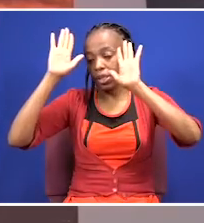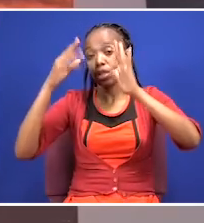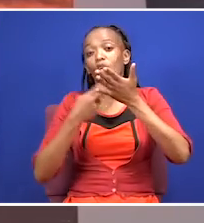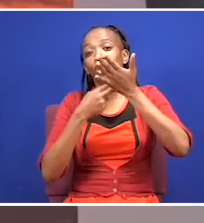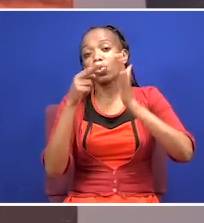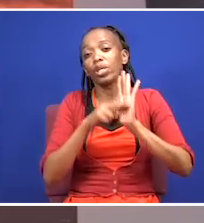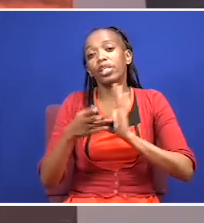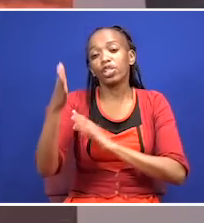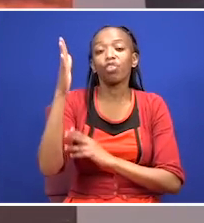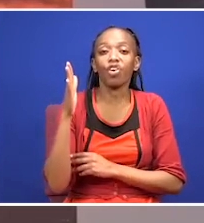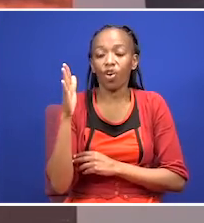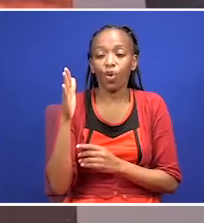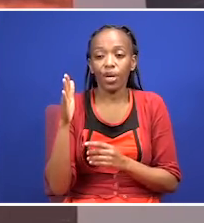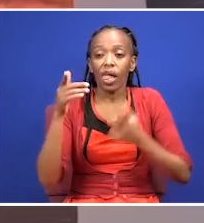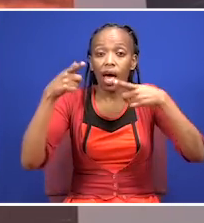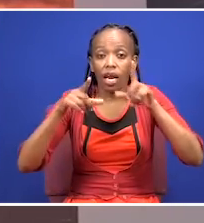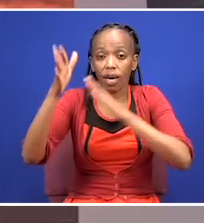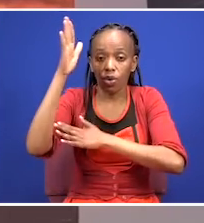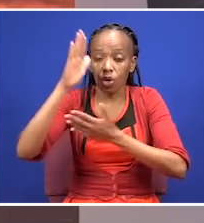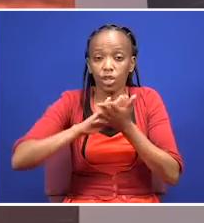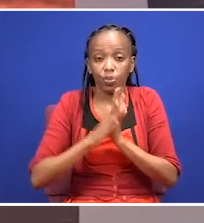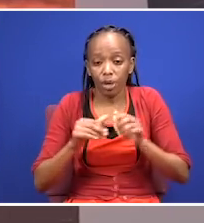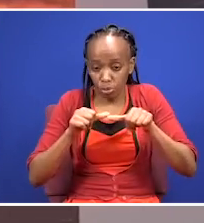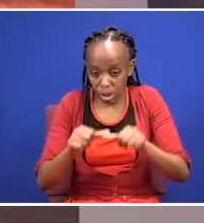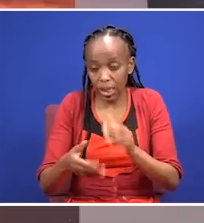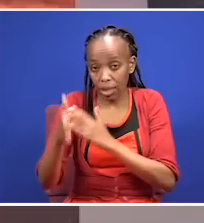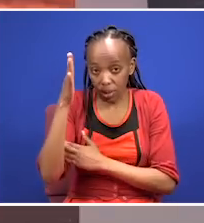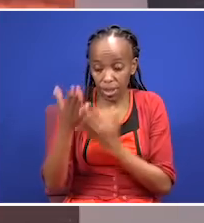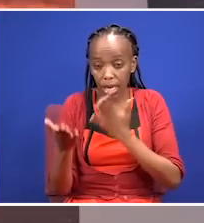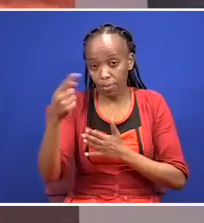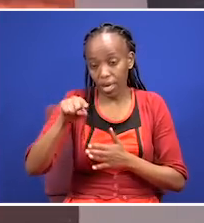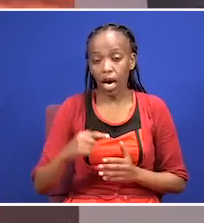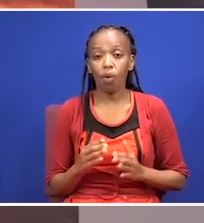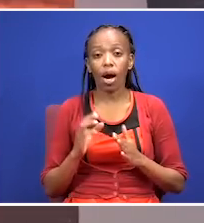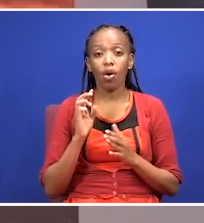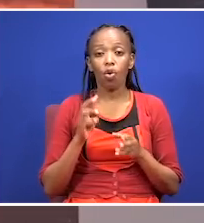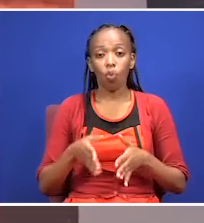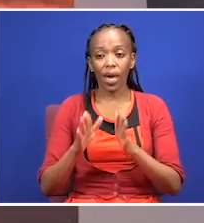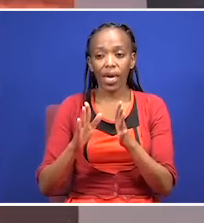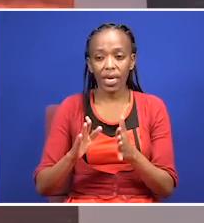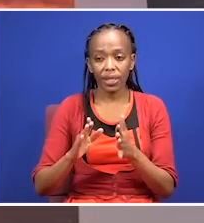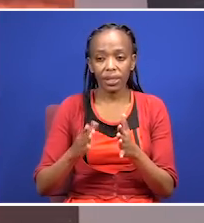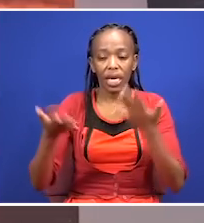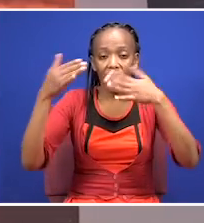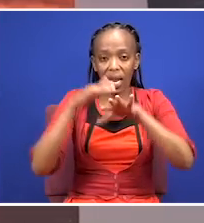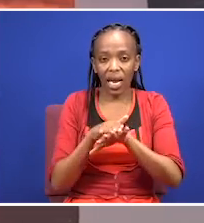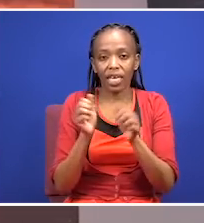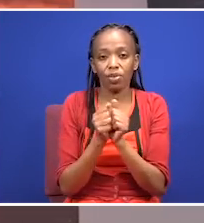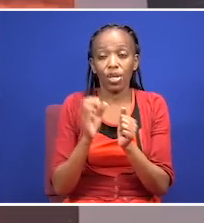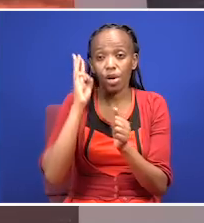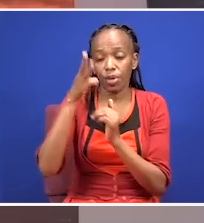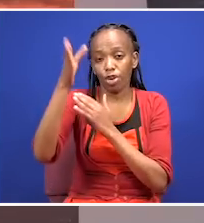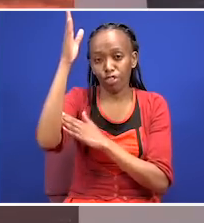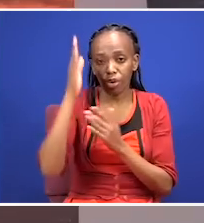sovereignty of god allow god to be god and may our ways be tied or aligned to his